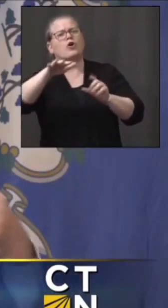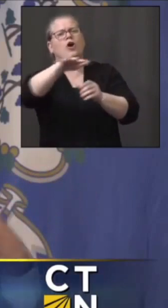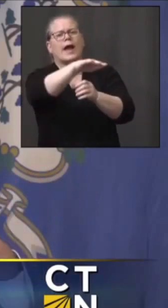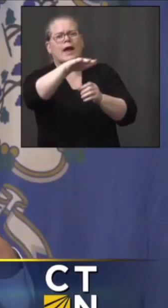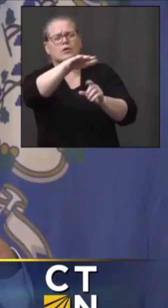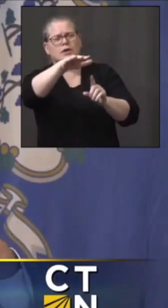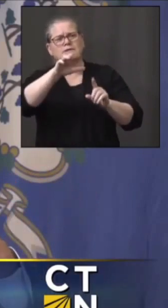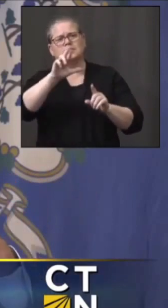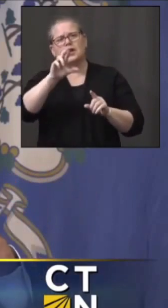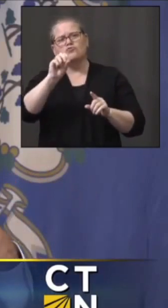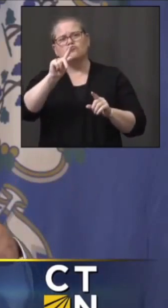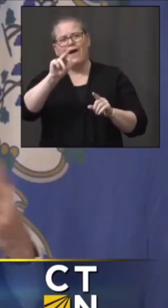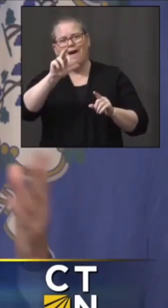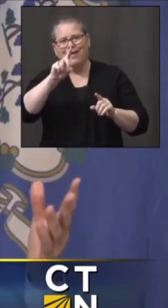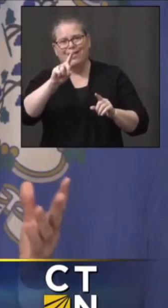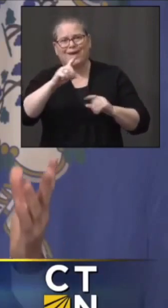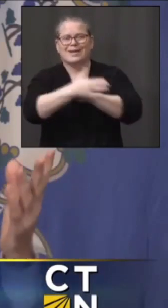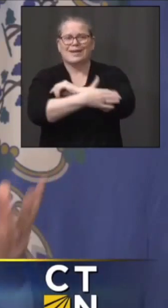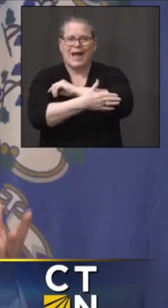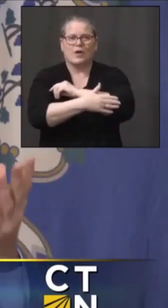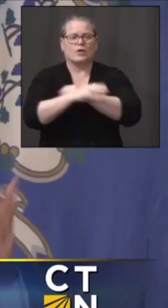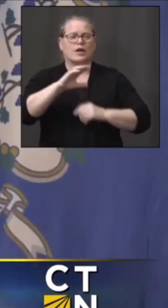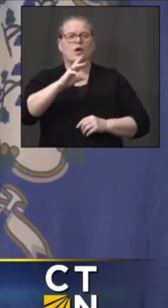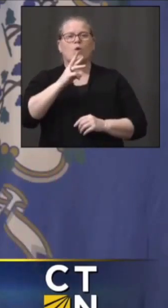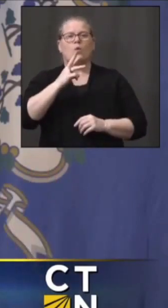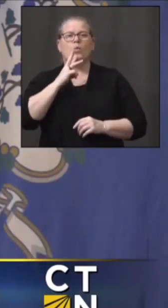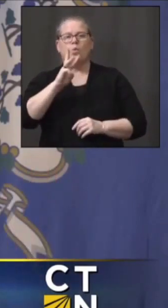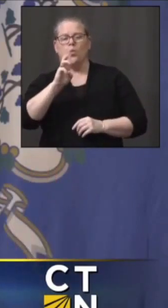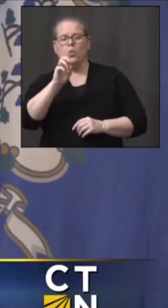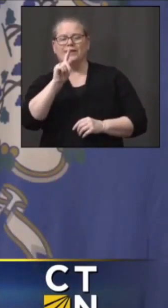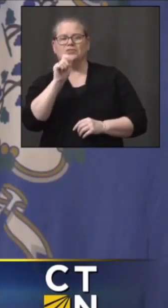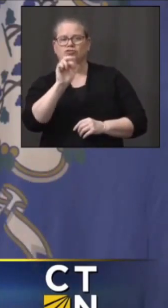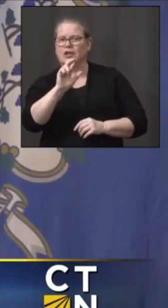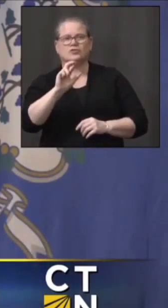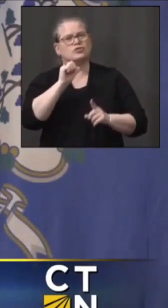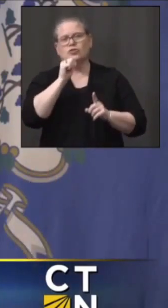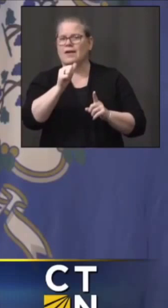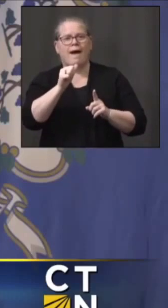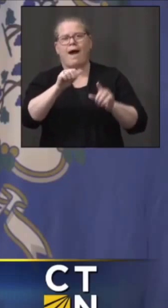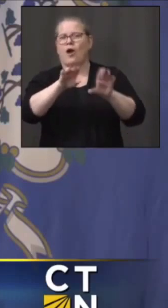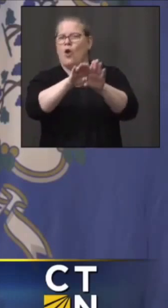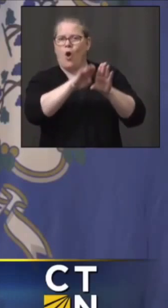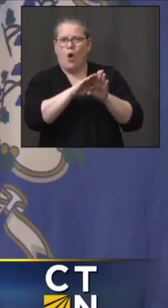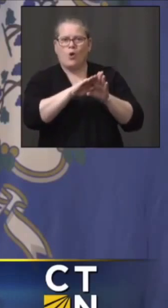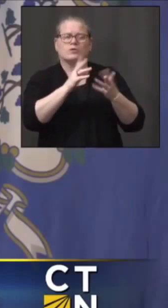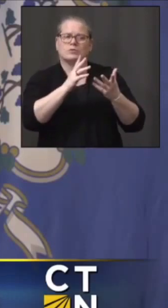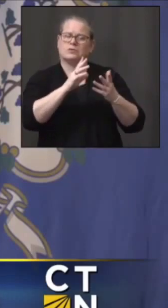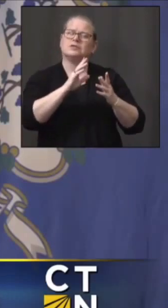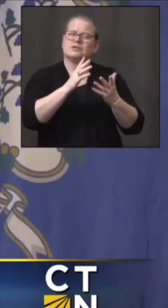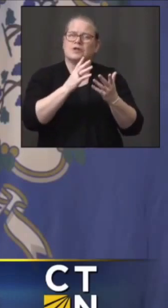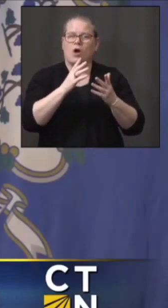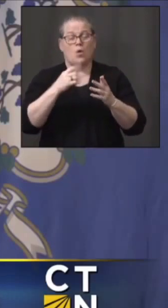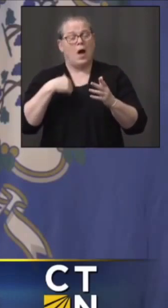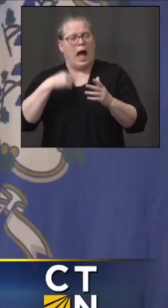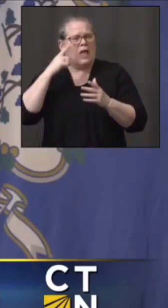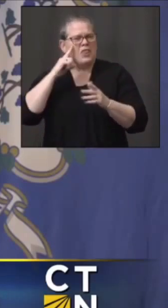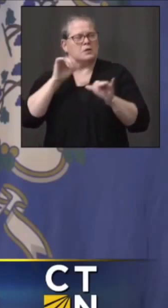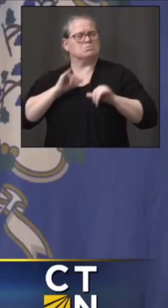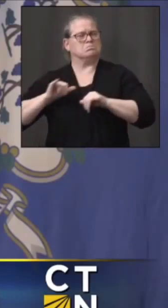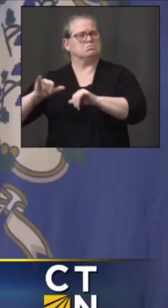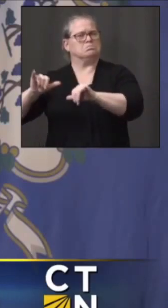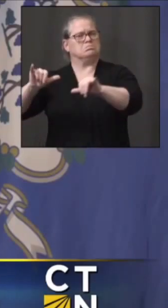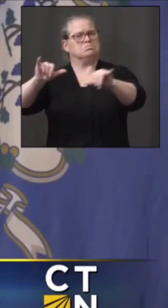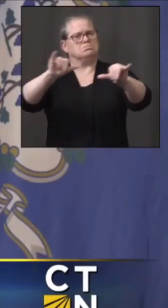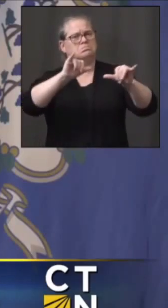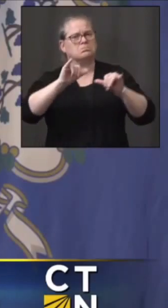are, following along, and I think we're going to be pretty close in terms of where we are in those protocols, especially after those small changes from the